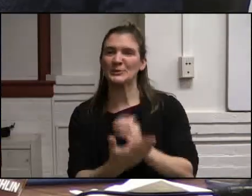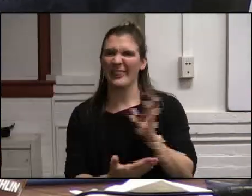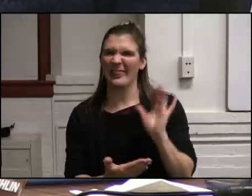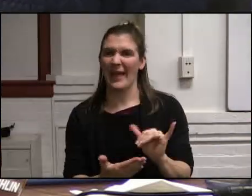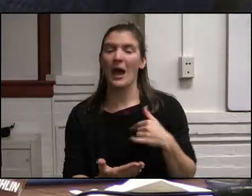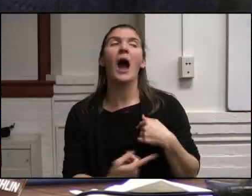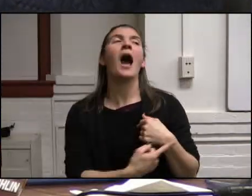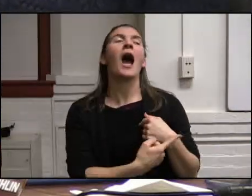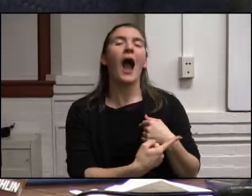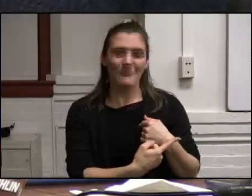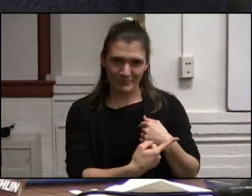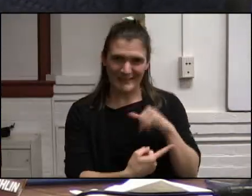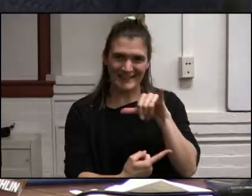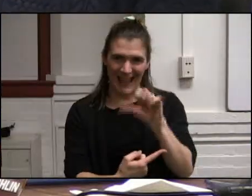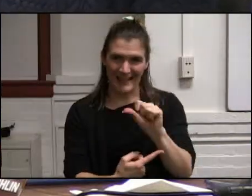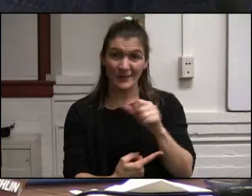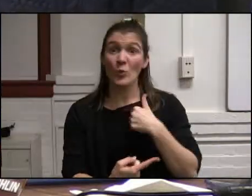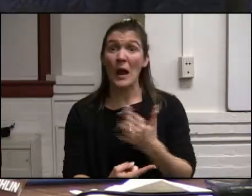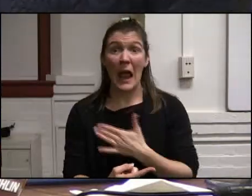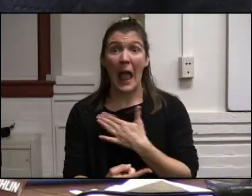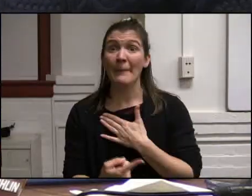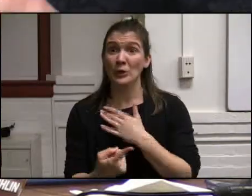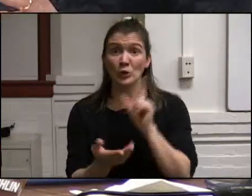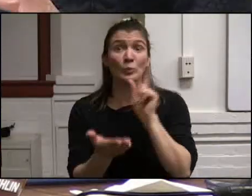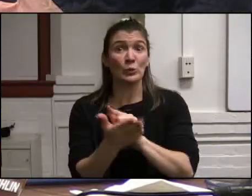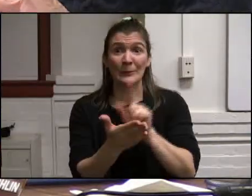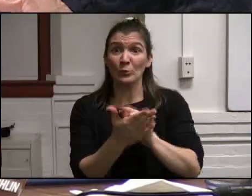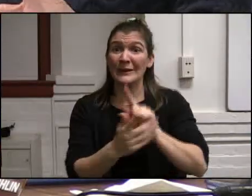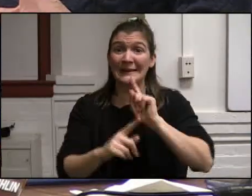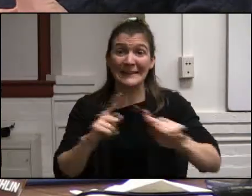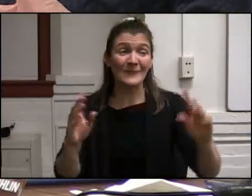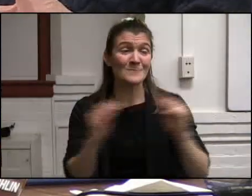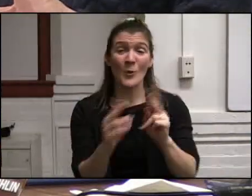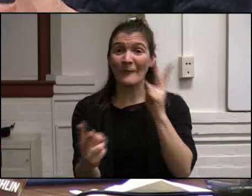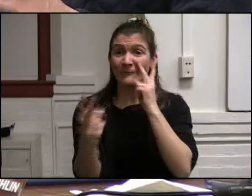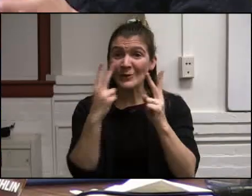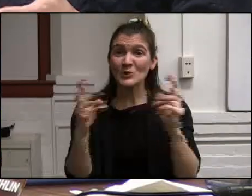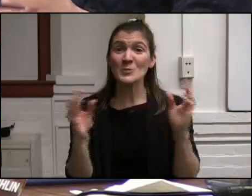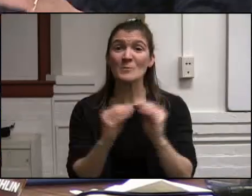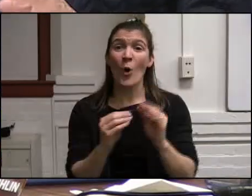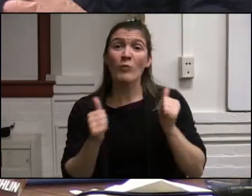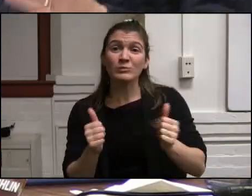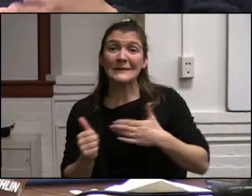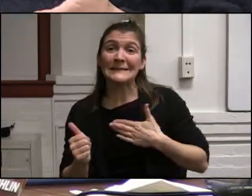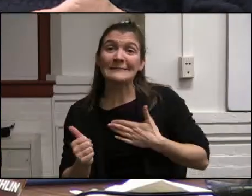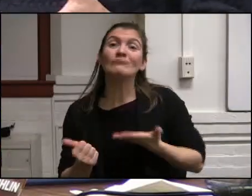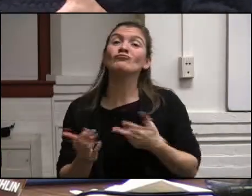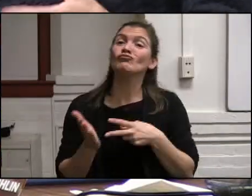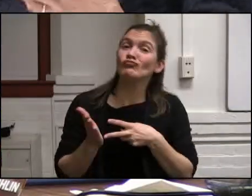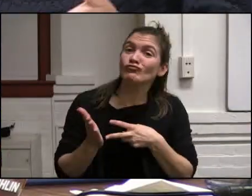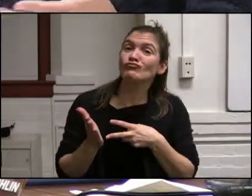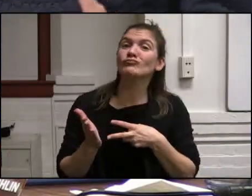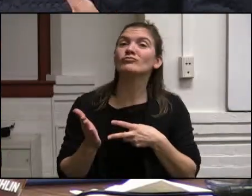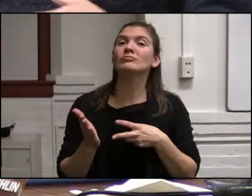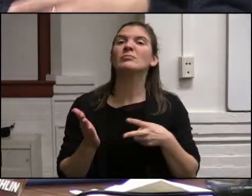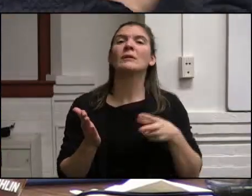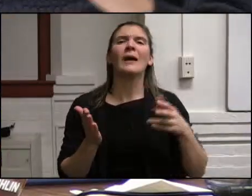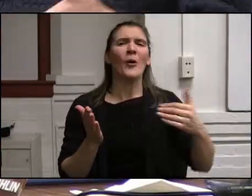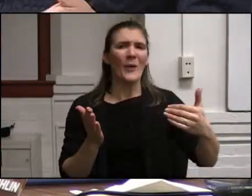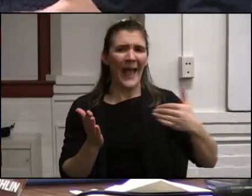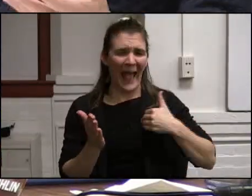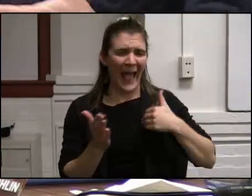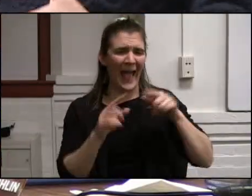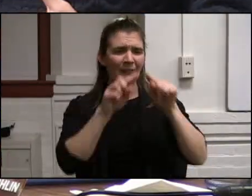and reiterated in this report is we're happy to do that in a sort of relatively more rudimentary way, using tools that